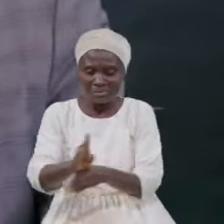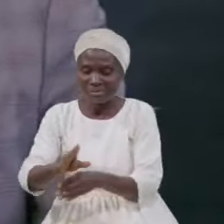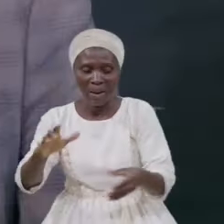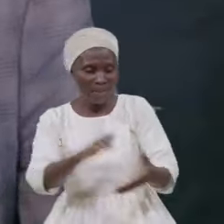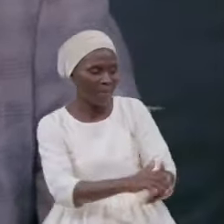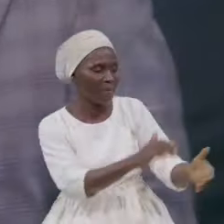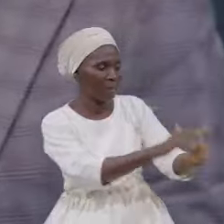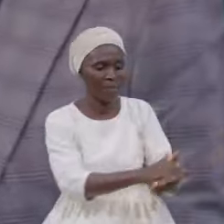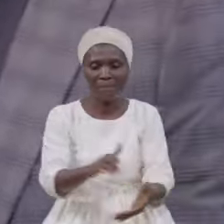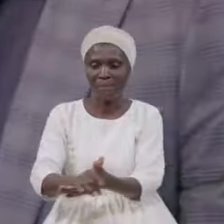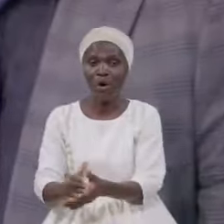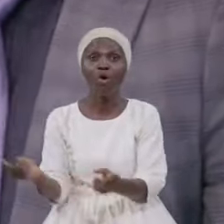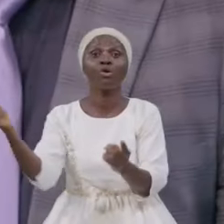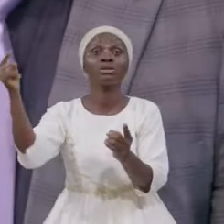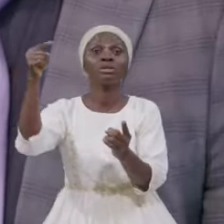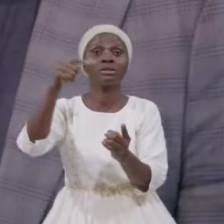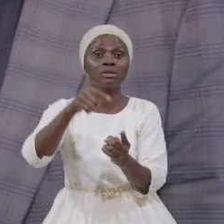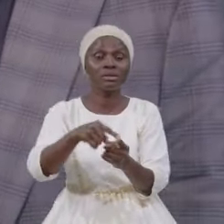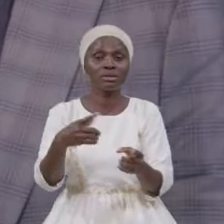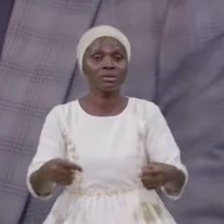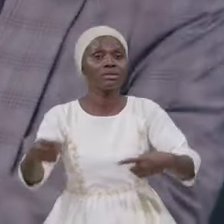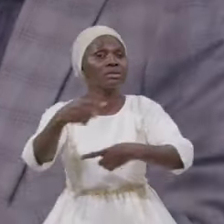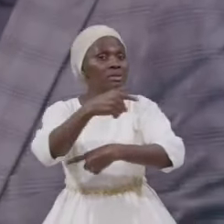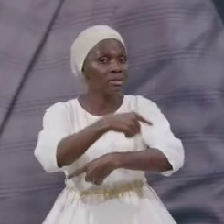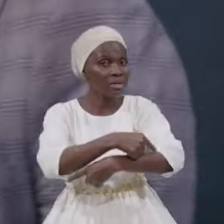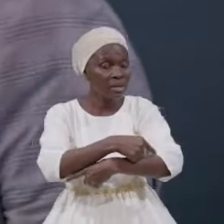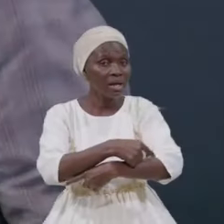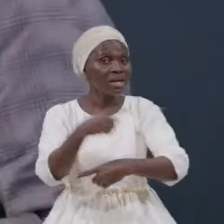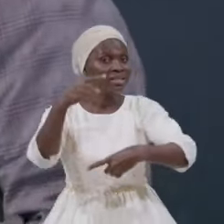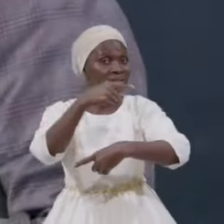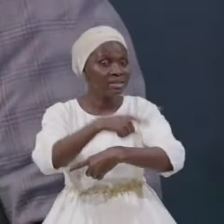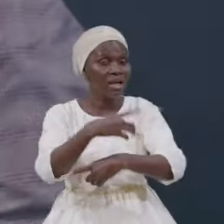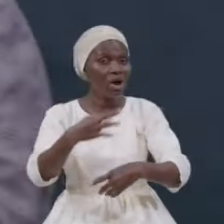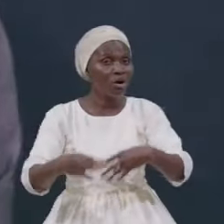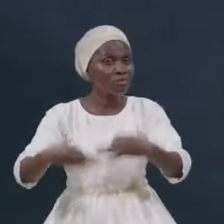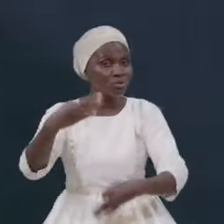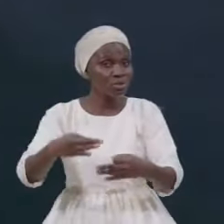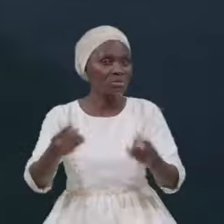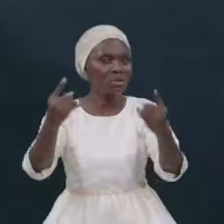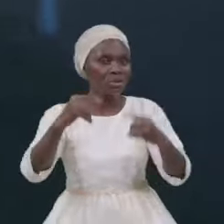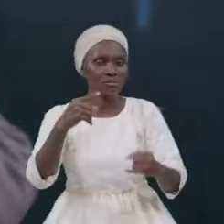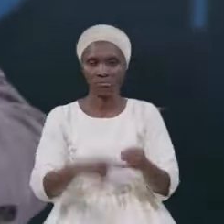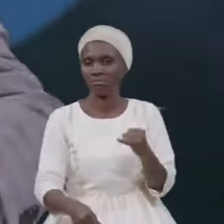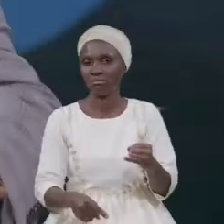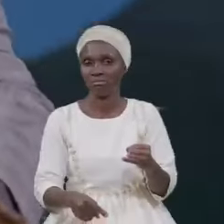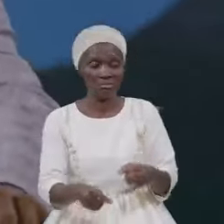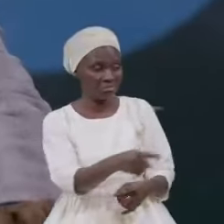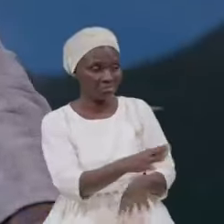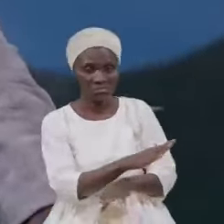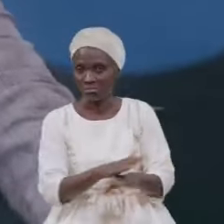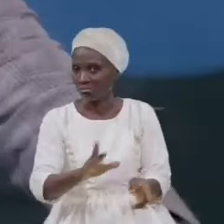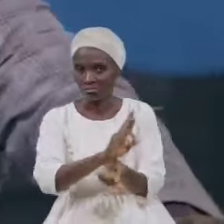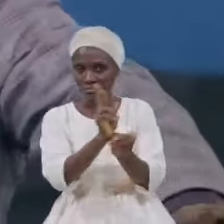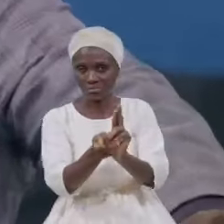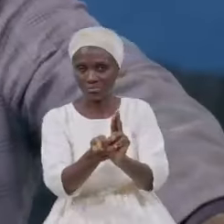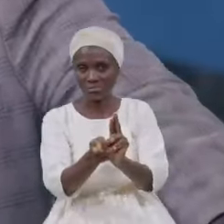until the day, the reckoning day eventually came. They didn't repent. There are people today, you have heard,